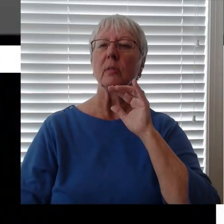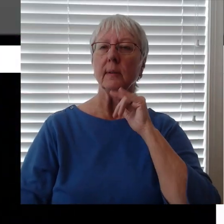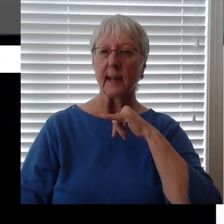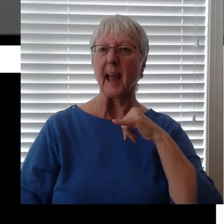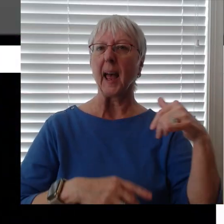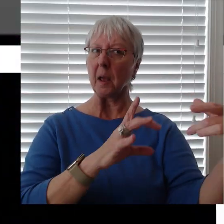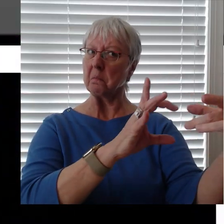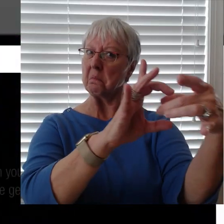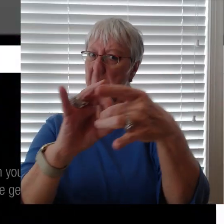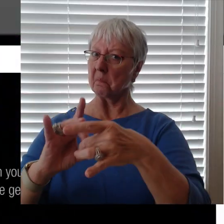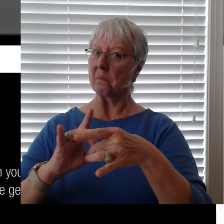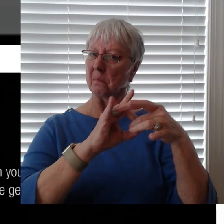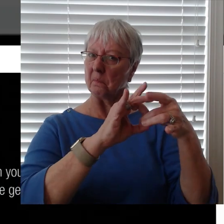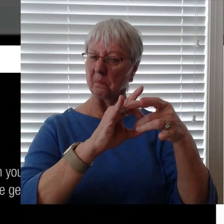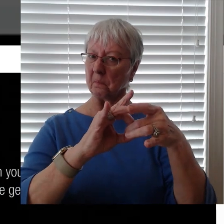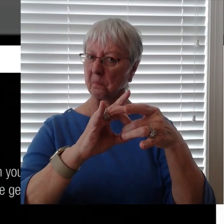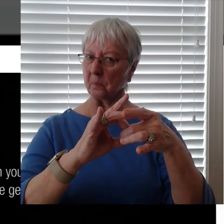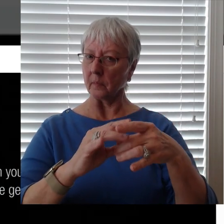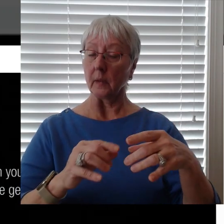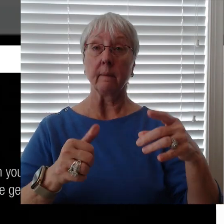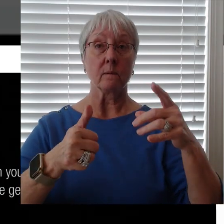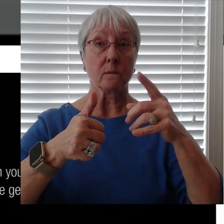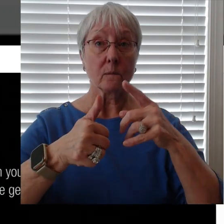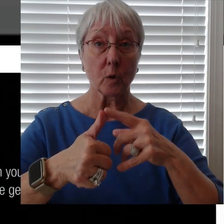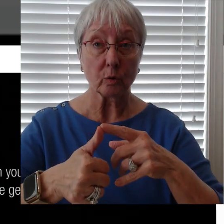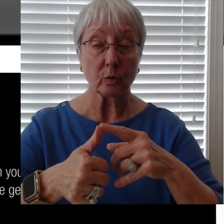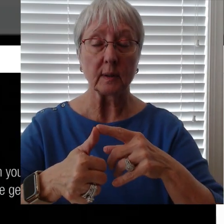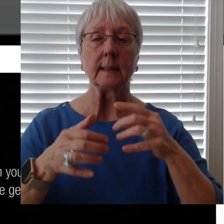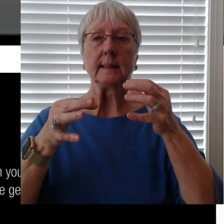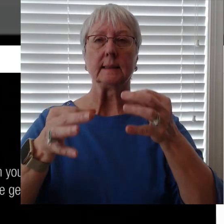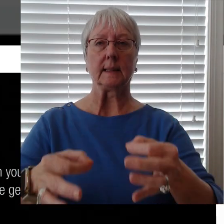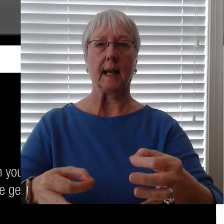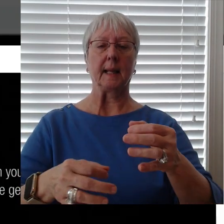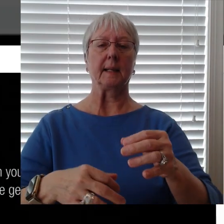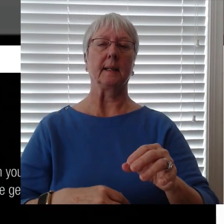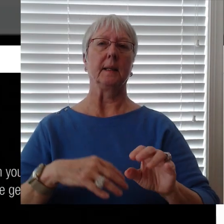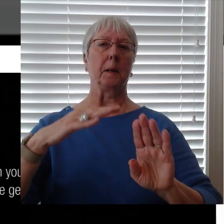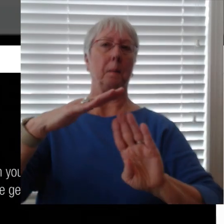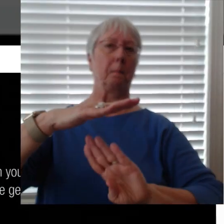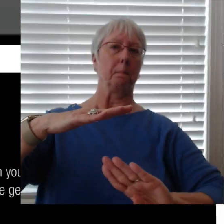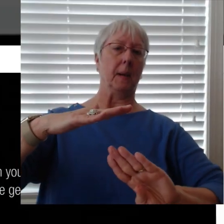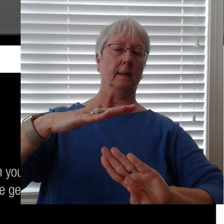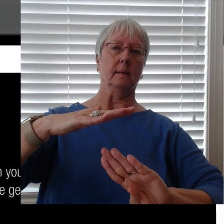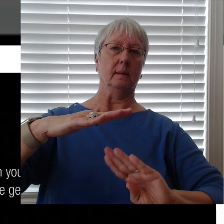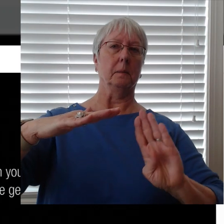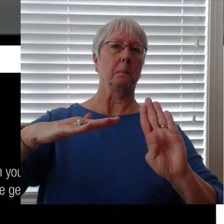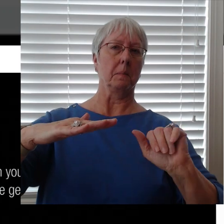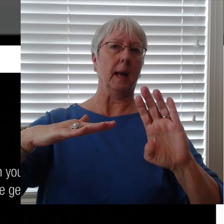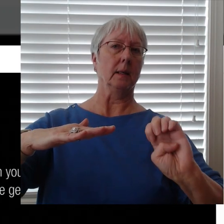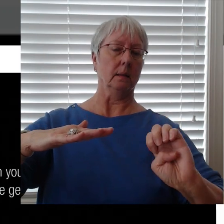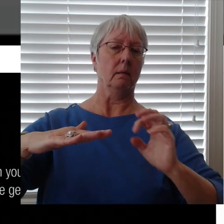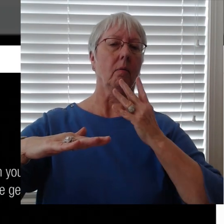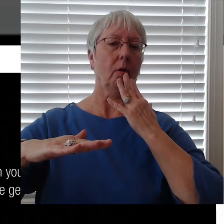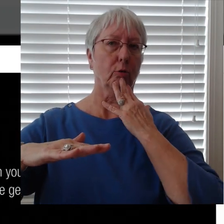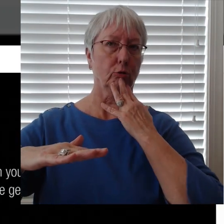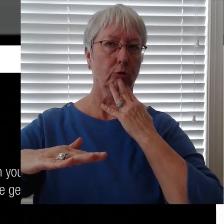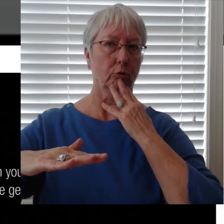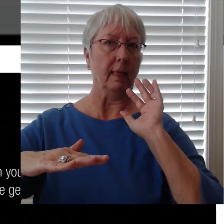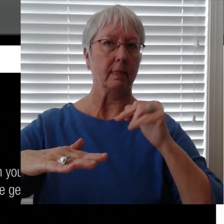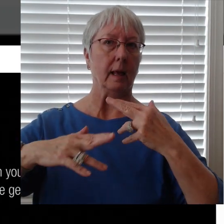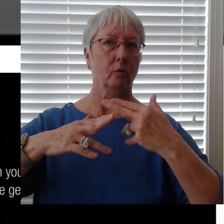I begin a new piece, I choose a base color to build upon. This colored base is called a ground.